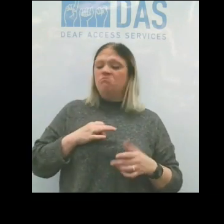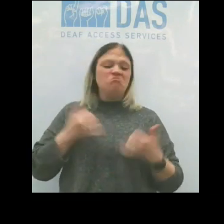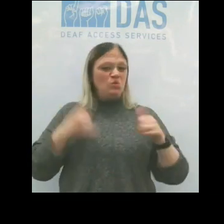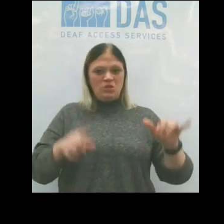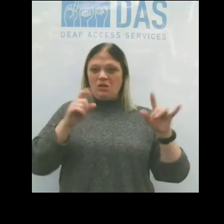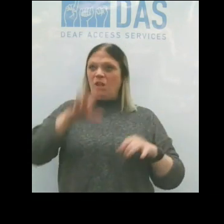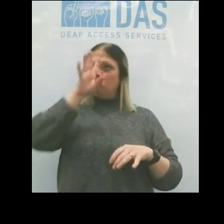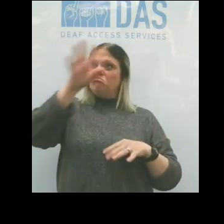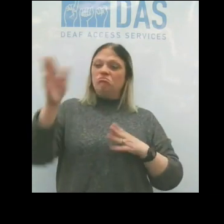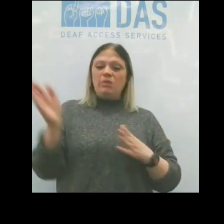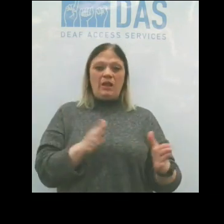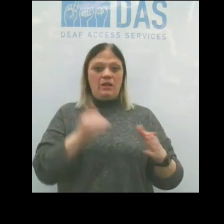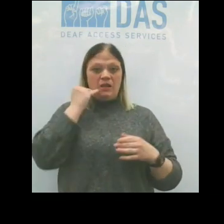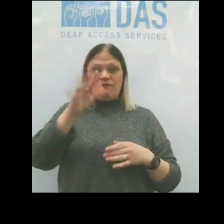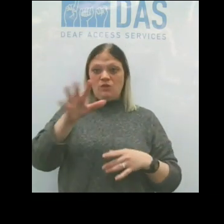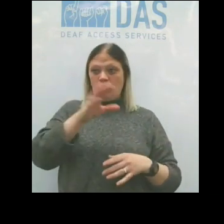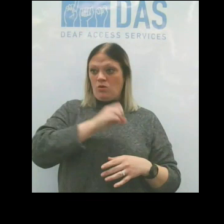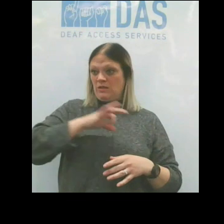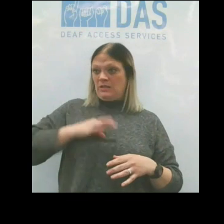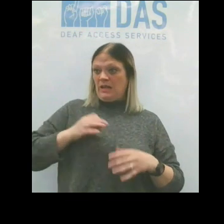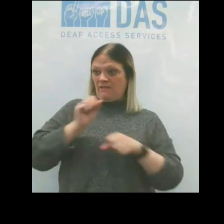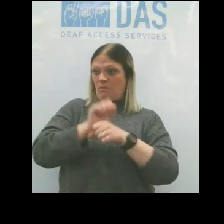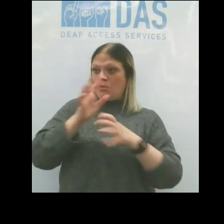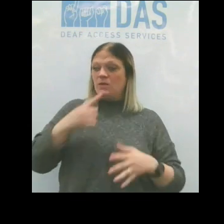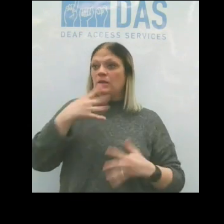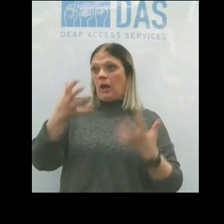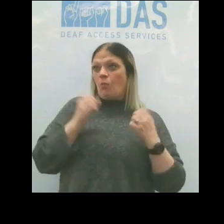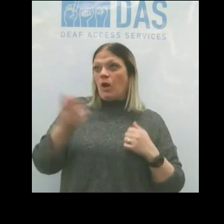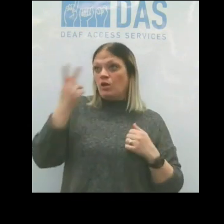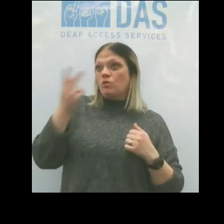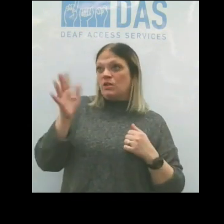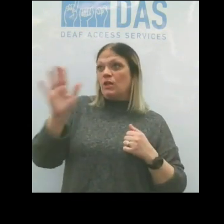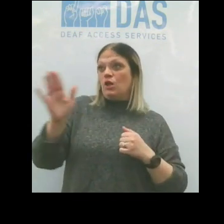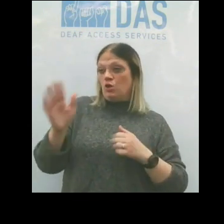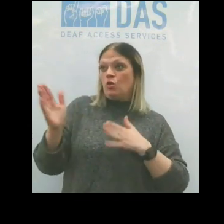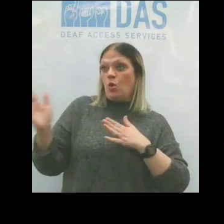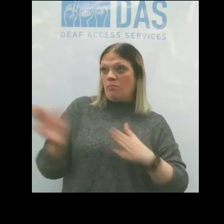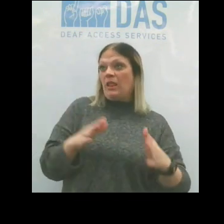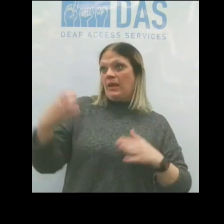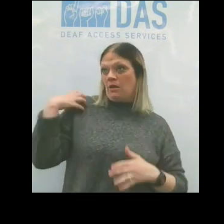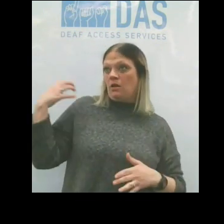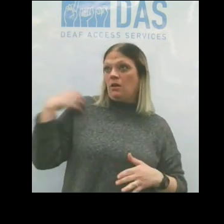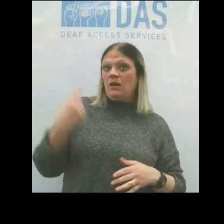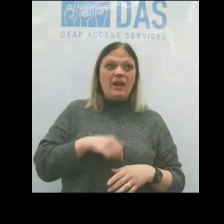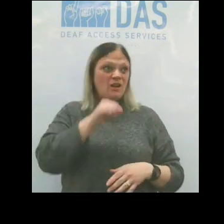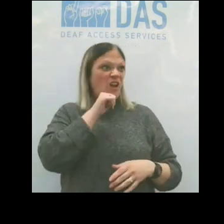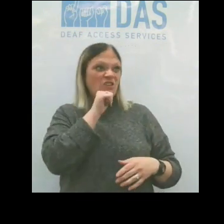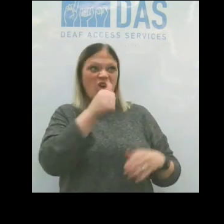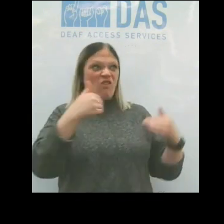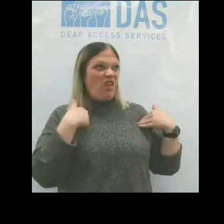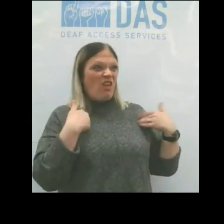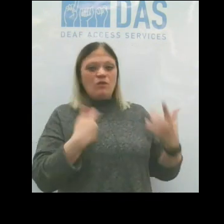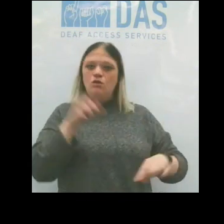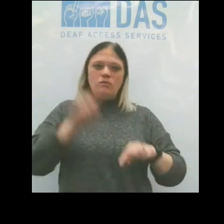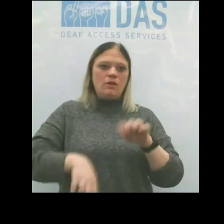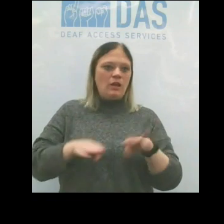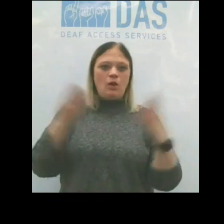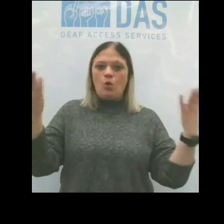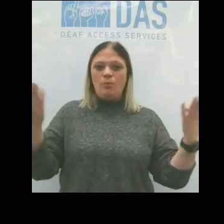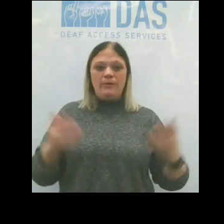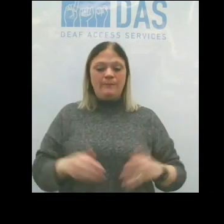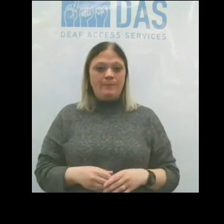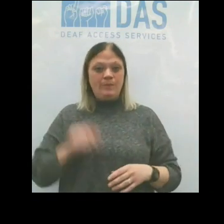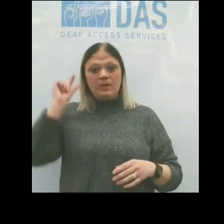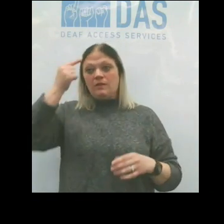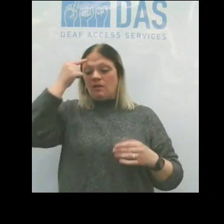plan. Because if your employee says, I'd like to see your plan, Mr. or Mrs. Employer, and you don't have one, you can't open. And as the